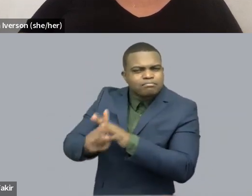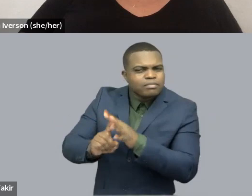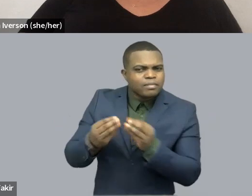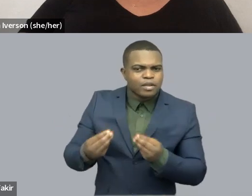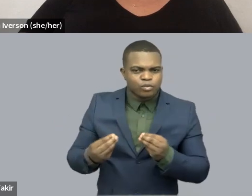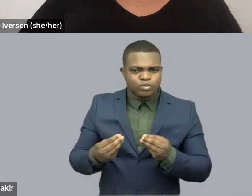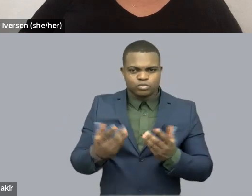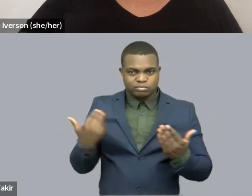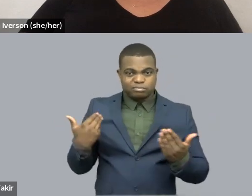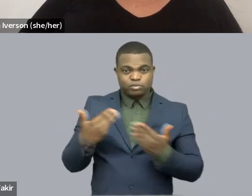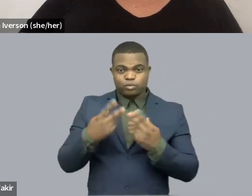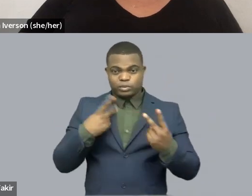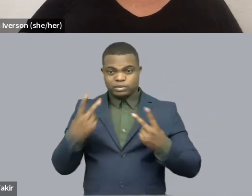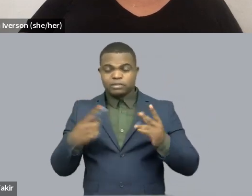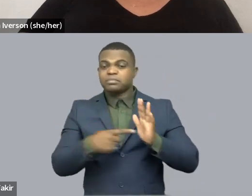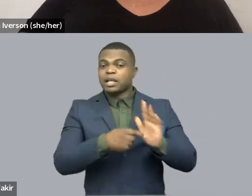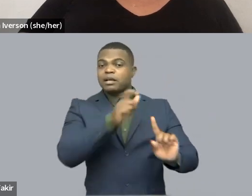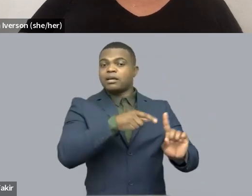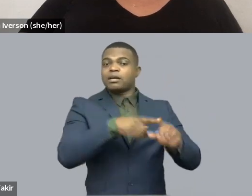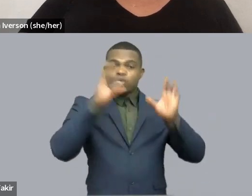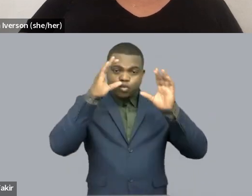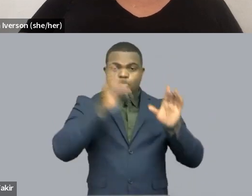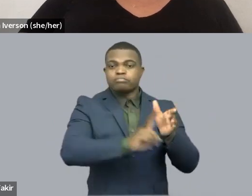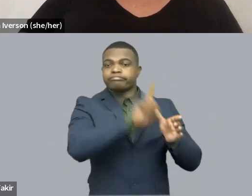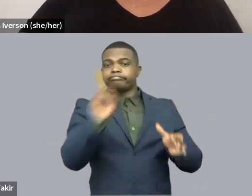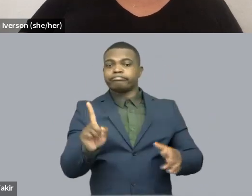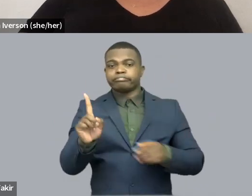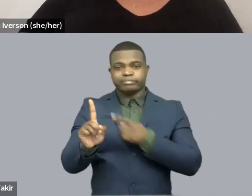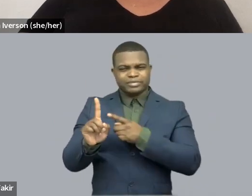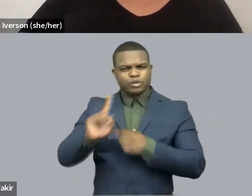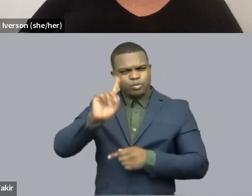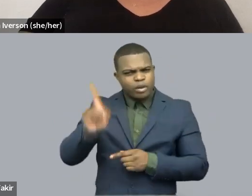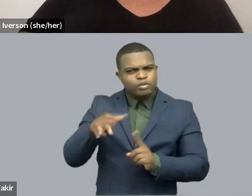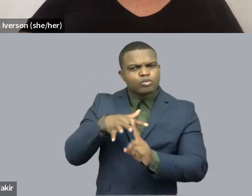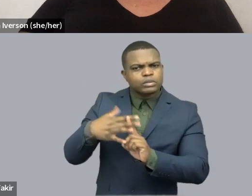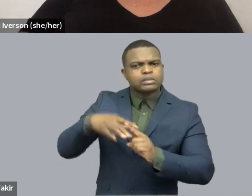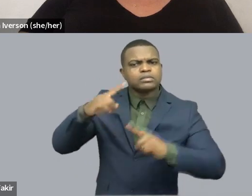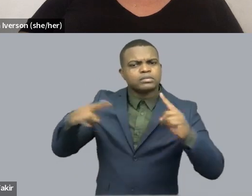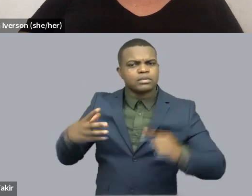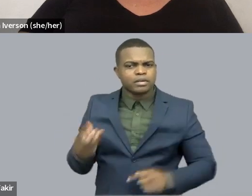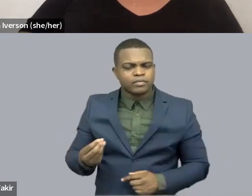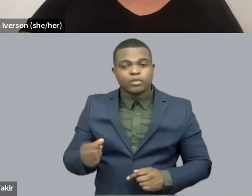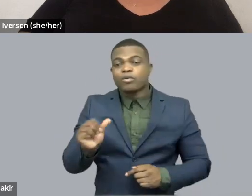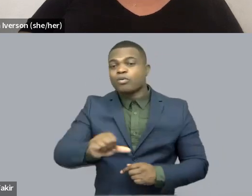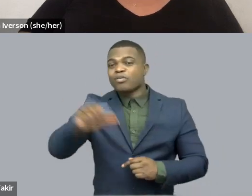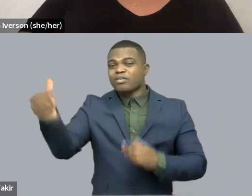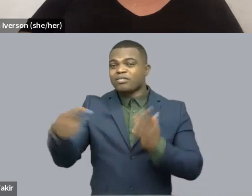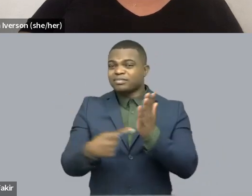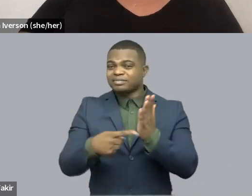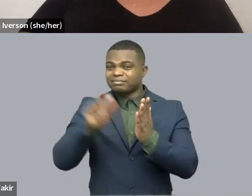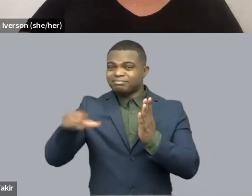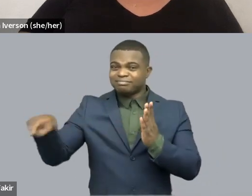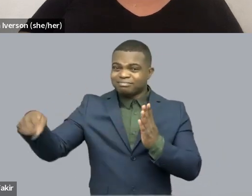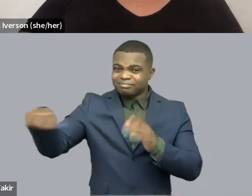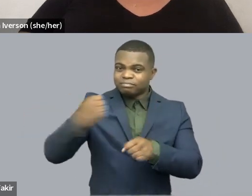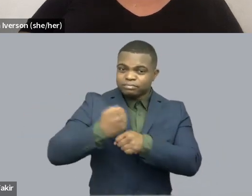spoken against the practices within their company, and in so doing, given us greater insight on what goes on inside these companies. But I'll leave it